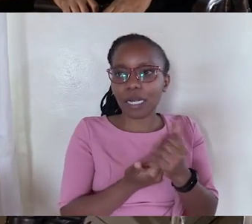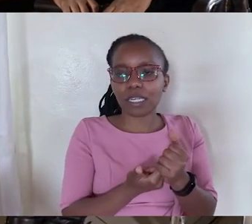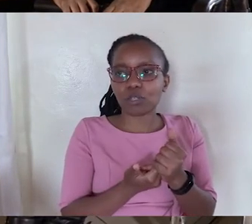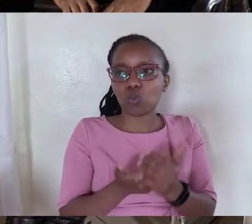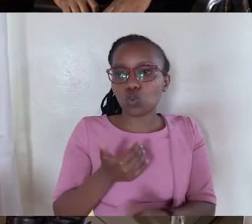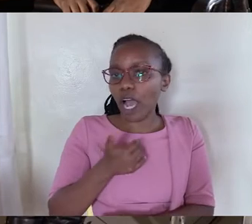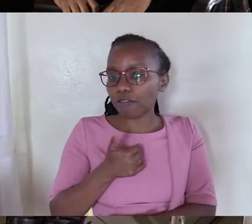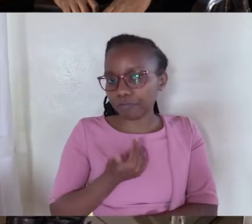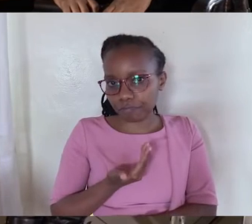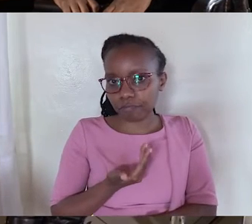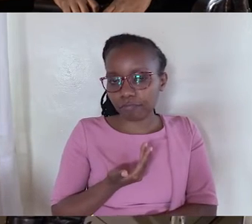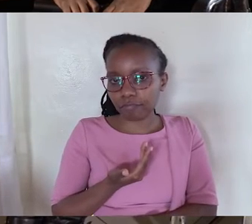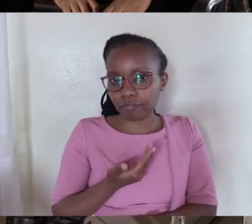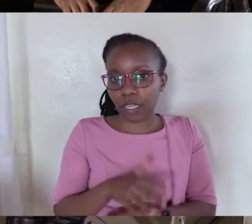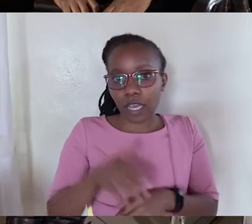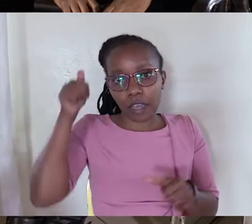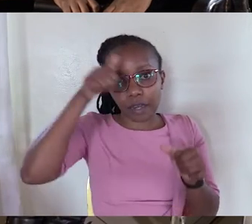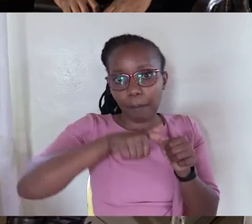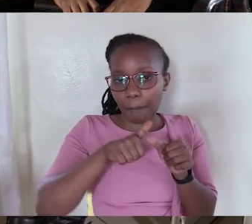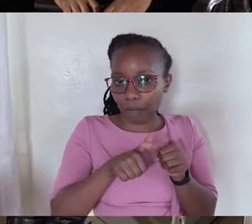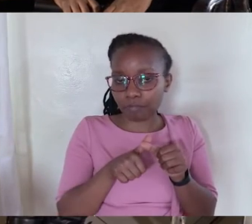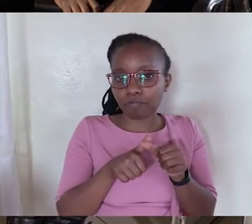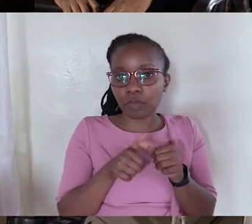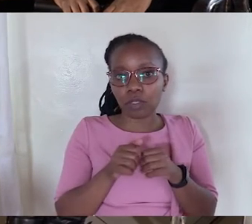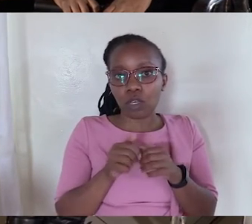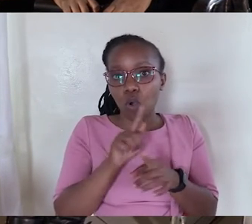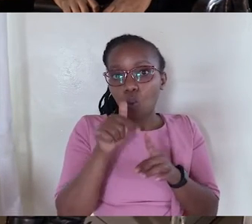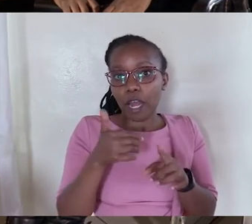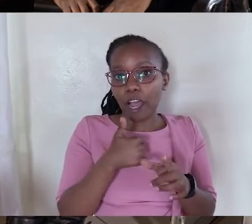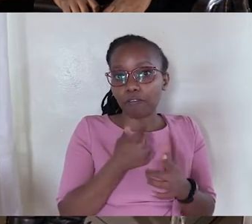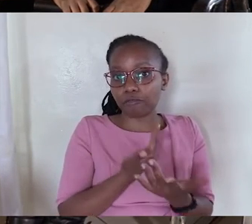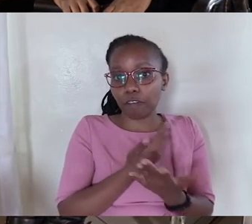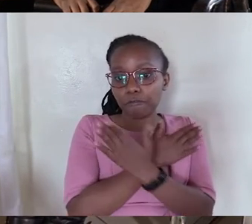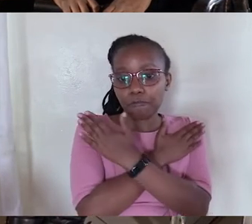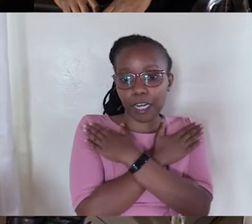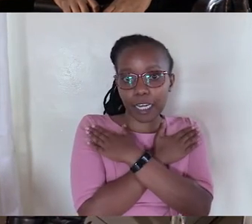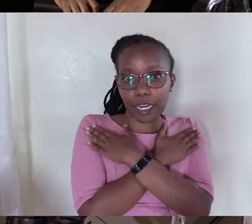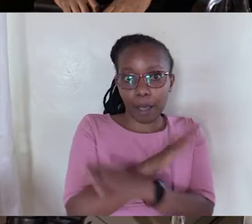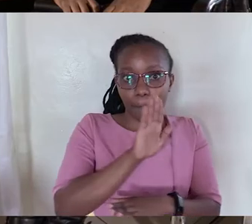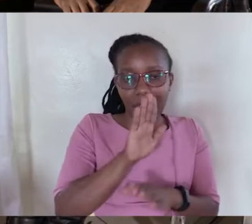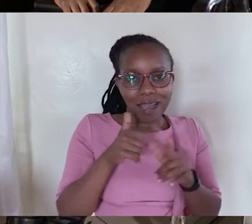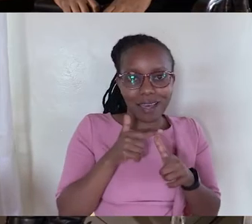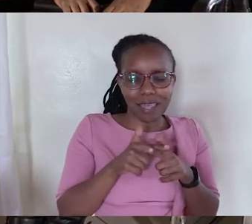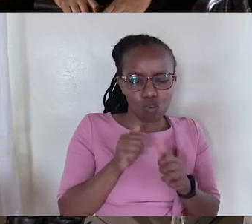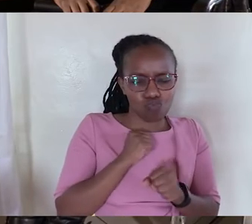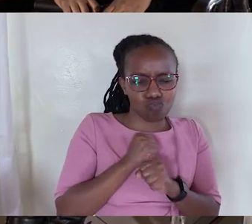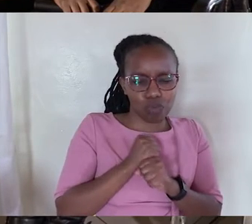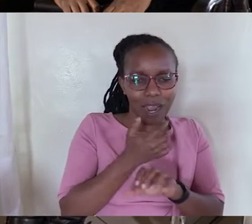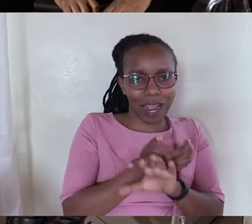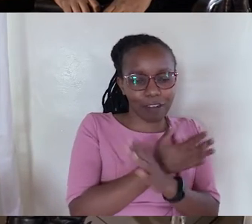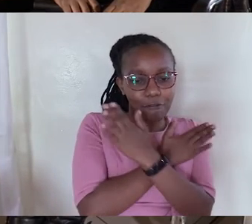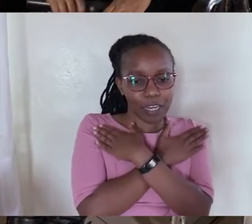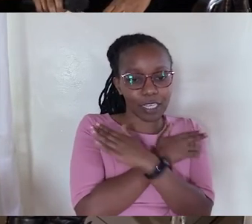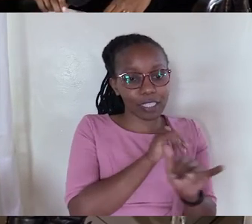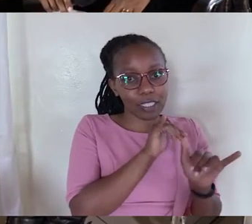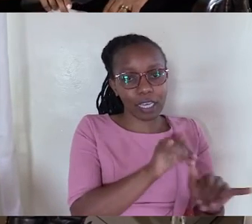had. Remember, at the end of the day, if you have a friend today and you want to maintain the friend, you must work at it. So we've really tried in the last